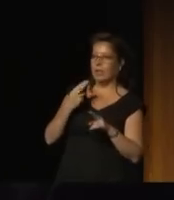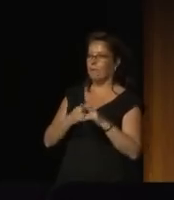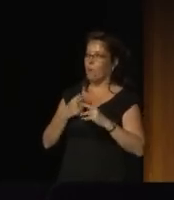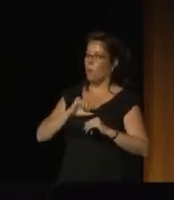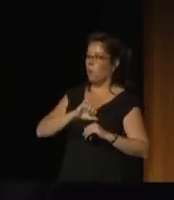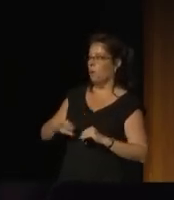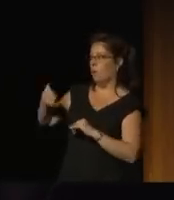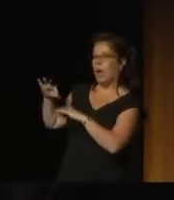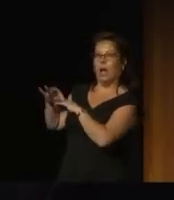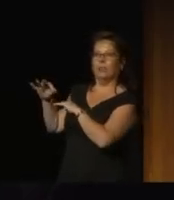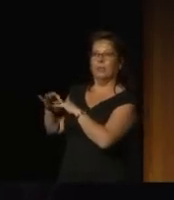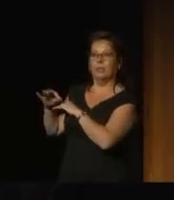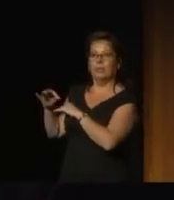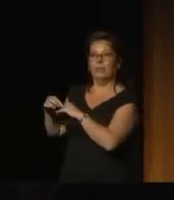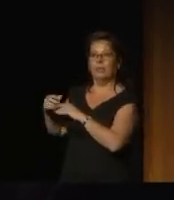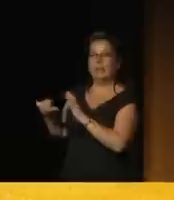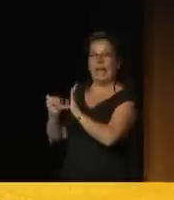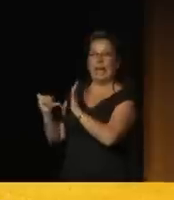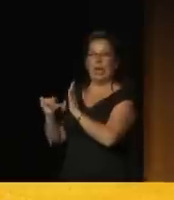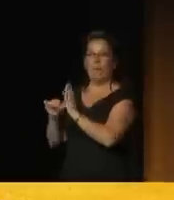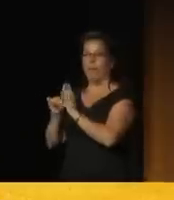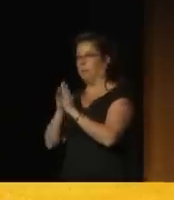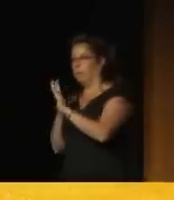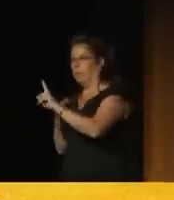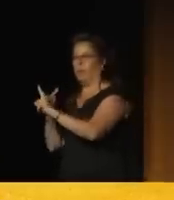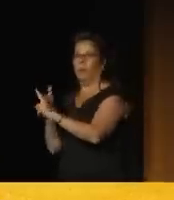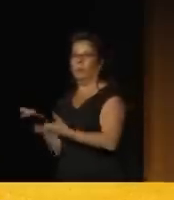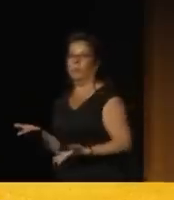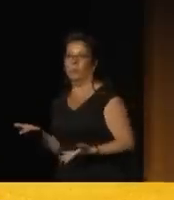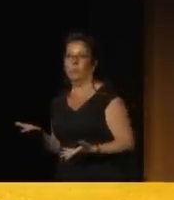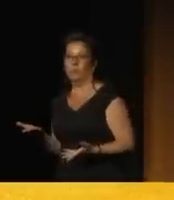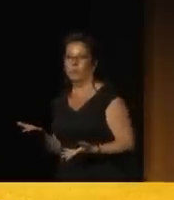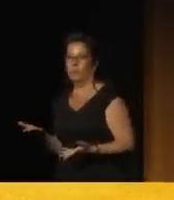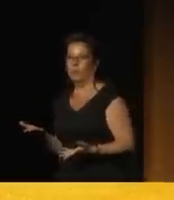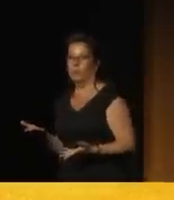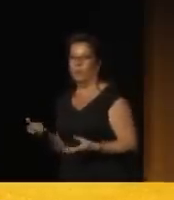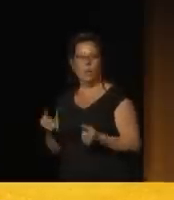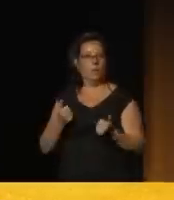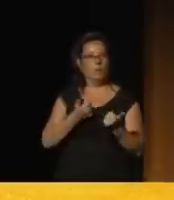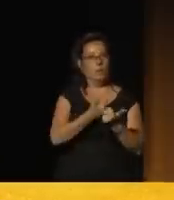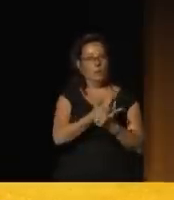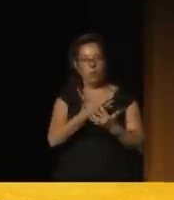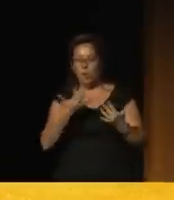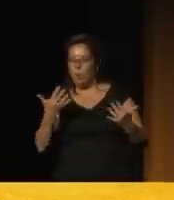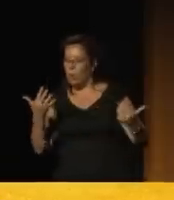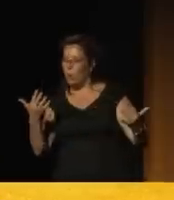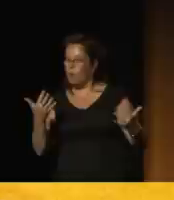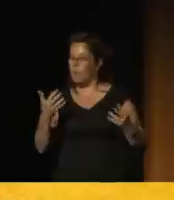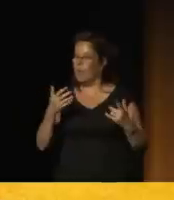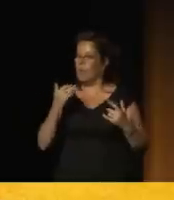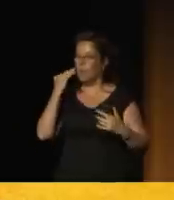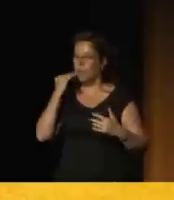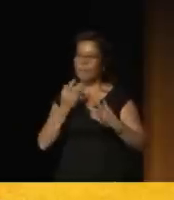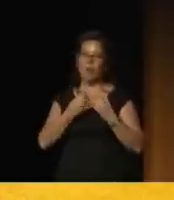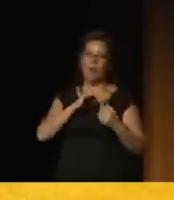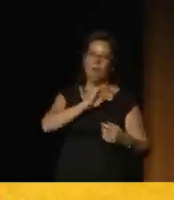married. You got to break it down. Look, Judge Roy Moore, a molester of girls, mm-hmm. and they're women of faith